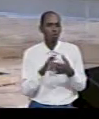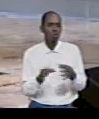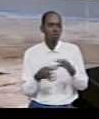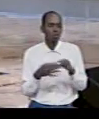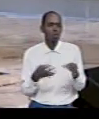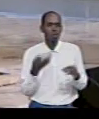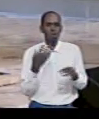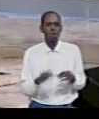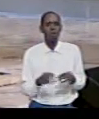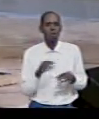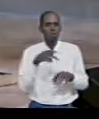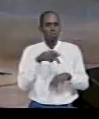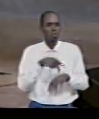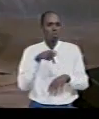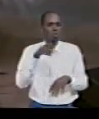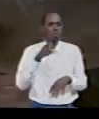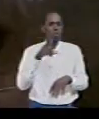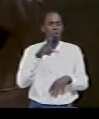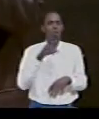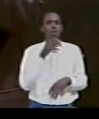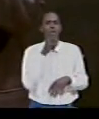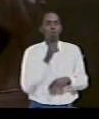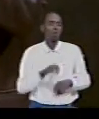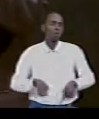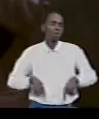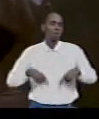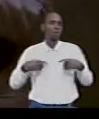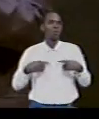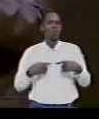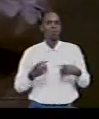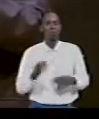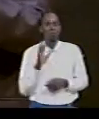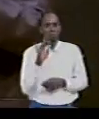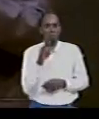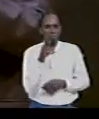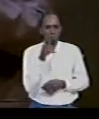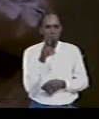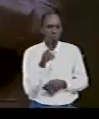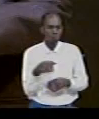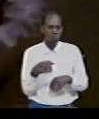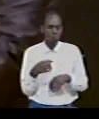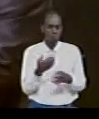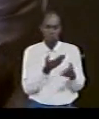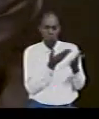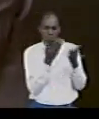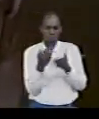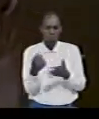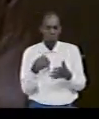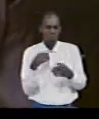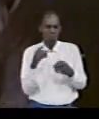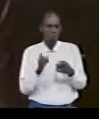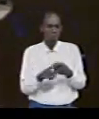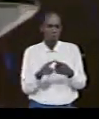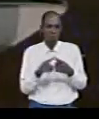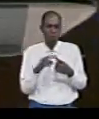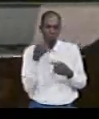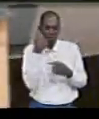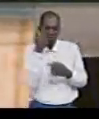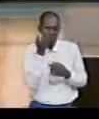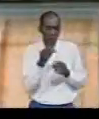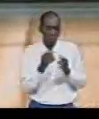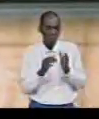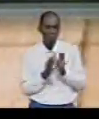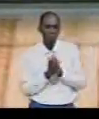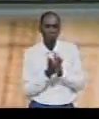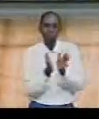used to be. You make me come to shame publicly, then you could have dug into